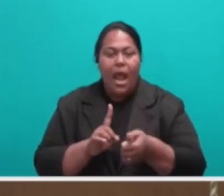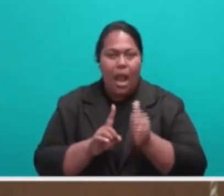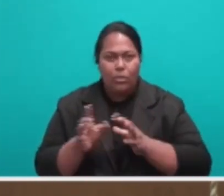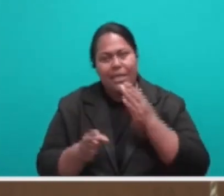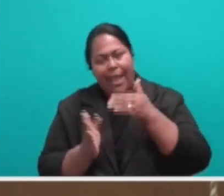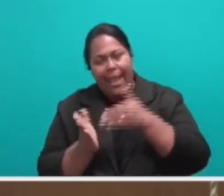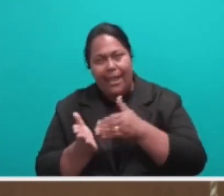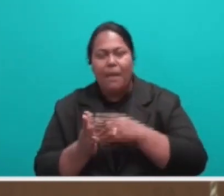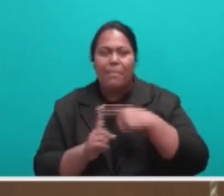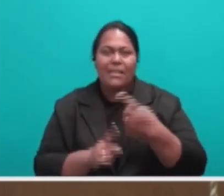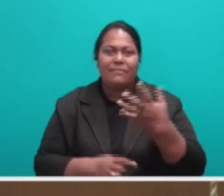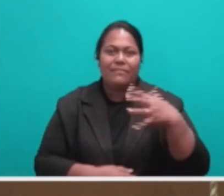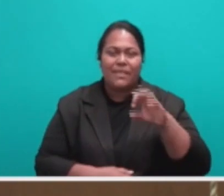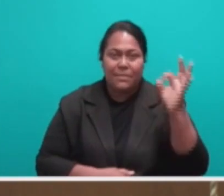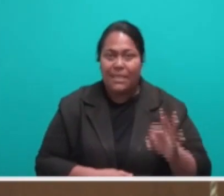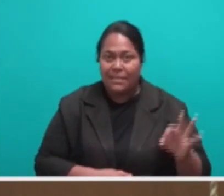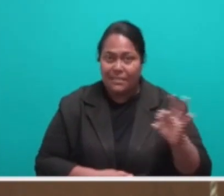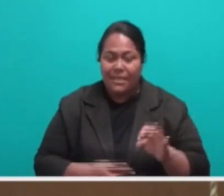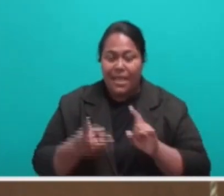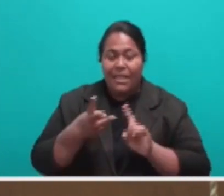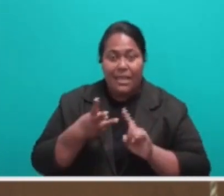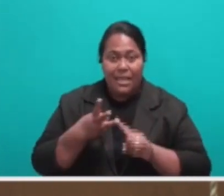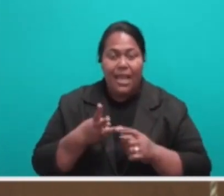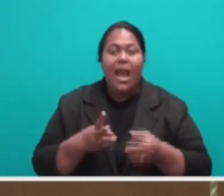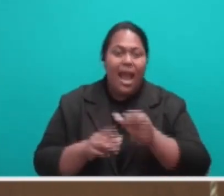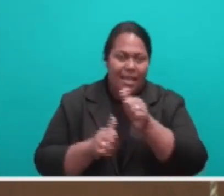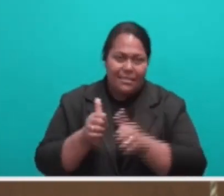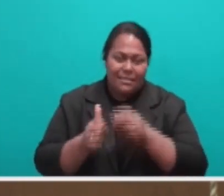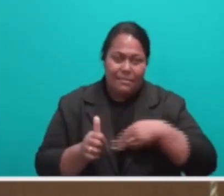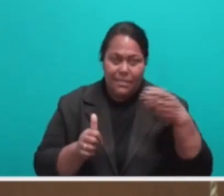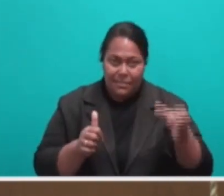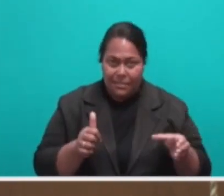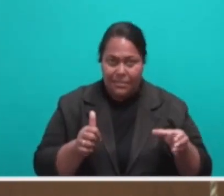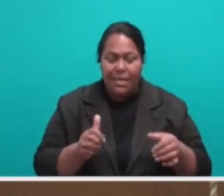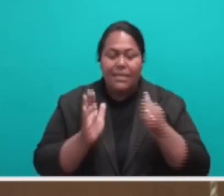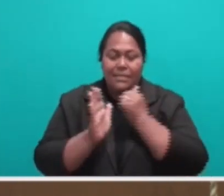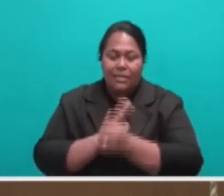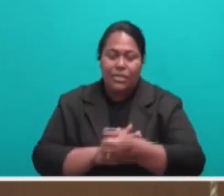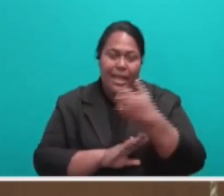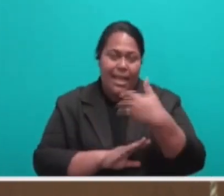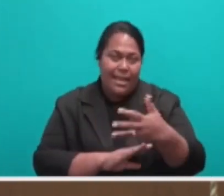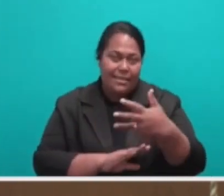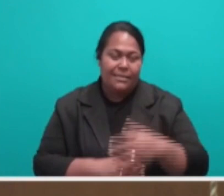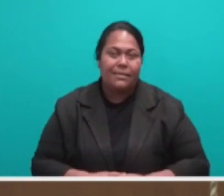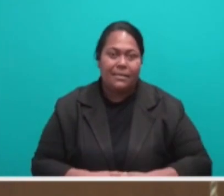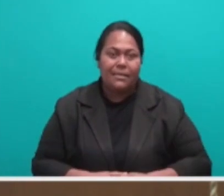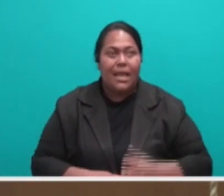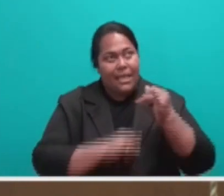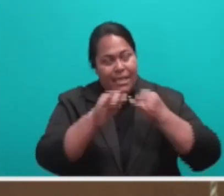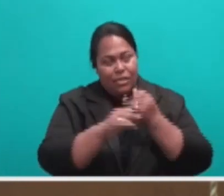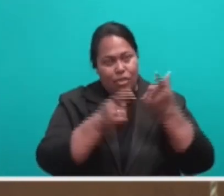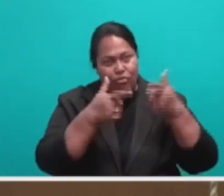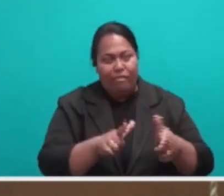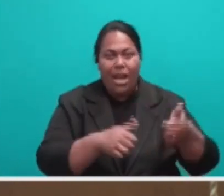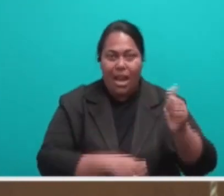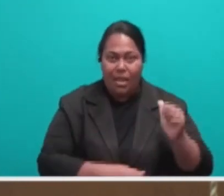plus 50%. 3. Assistant Ministers. Section 8, Overseas Travelling Allowance,